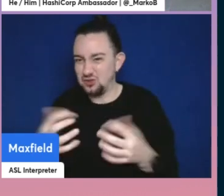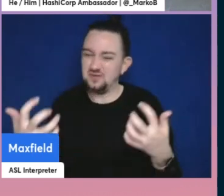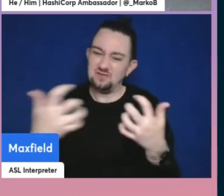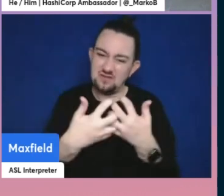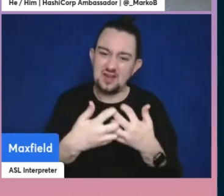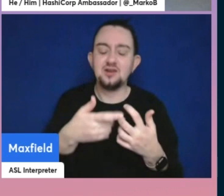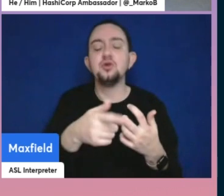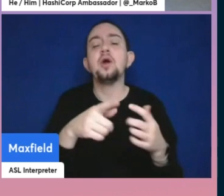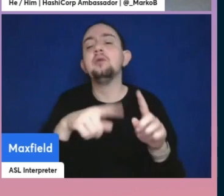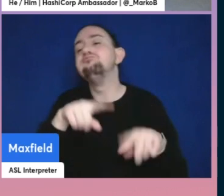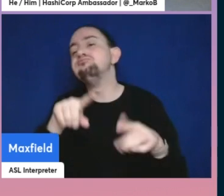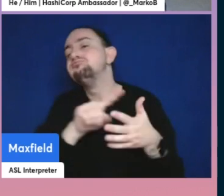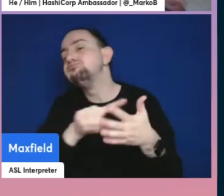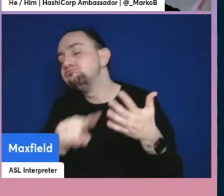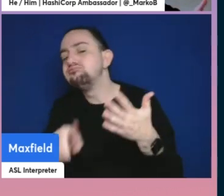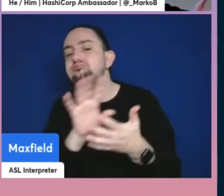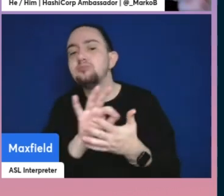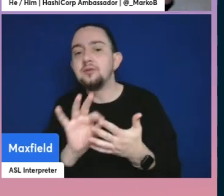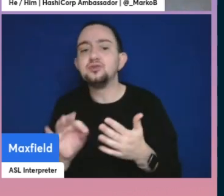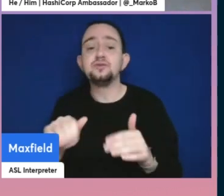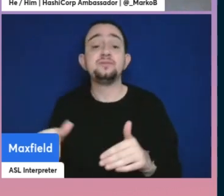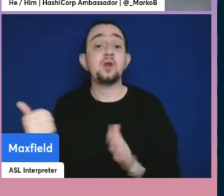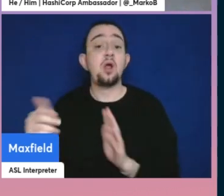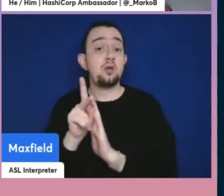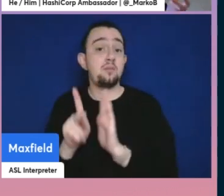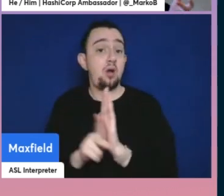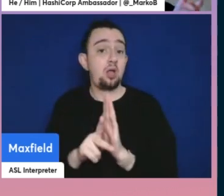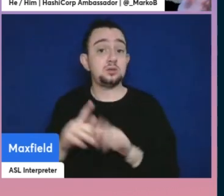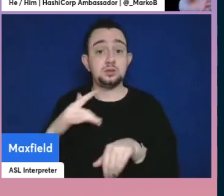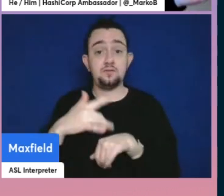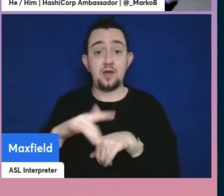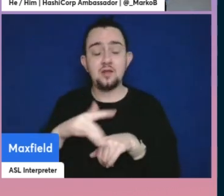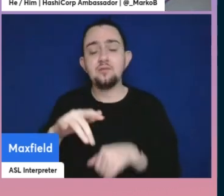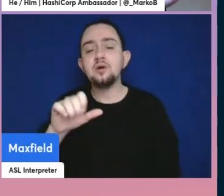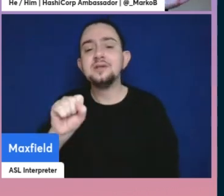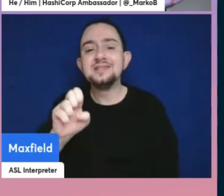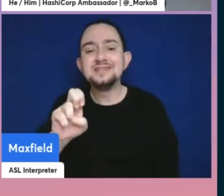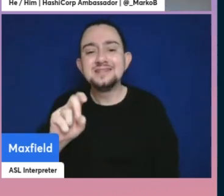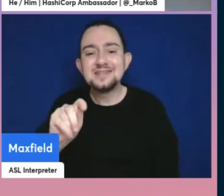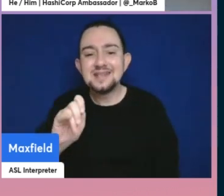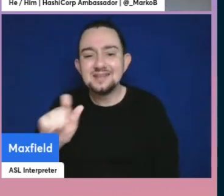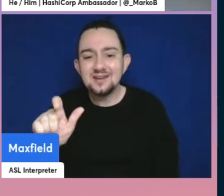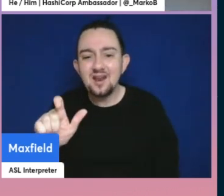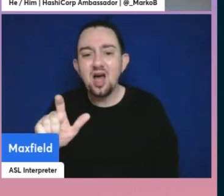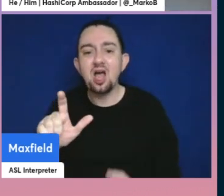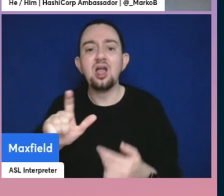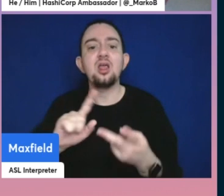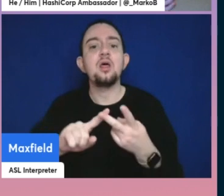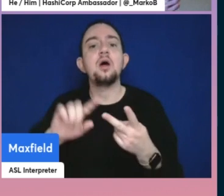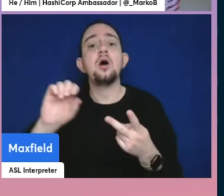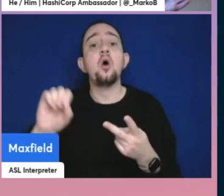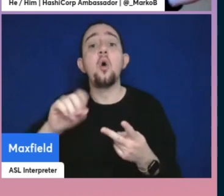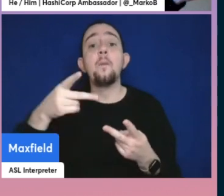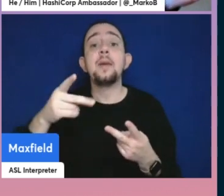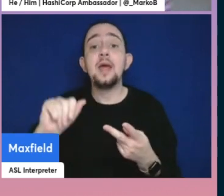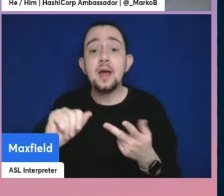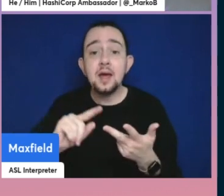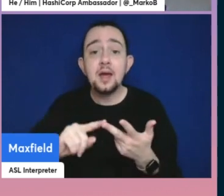also policies that you can use, such as Sentinel, OPA, or ConfDesk, where you can actually